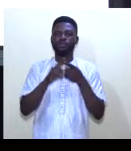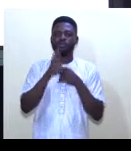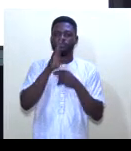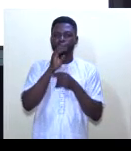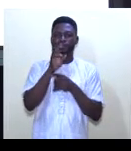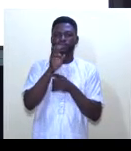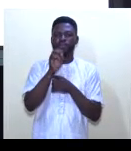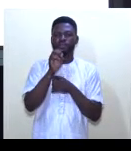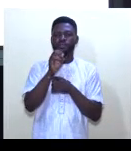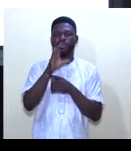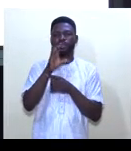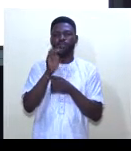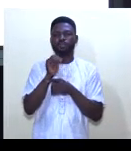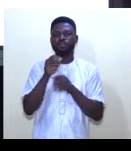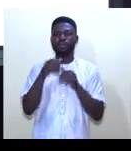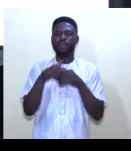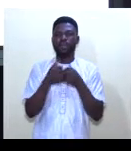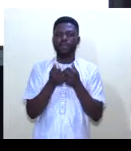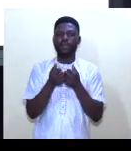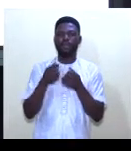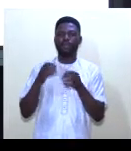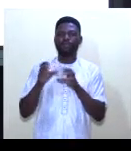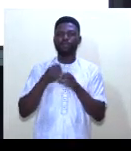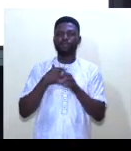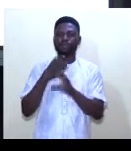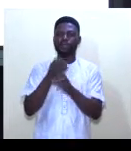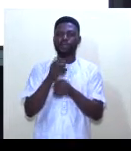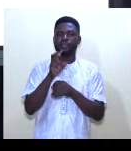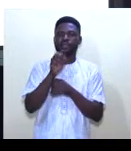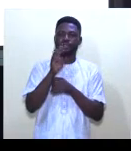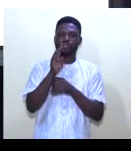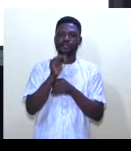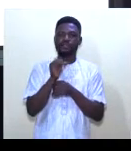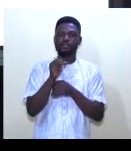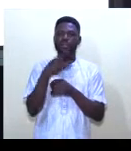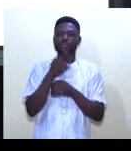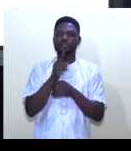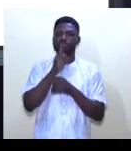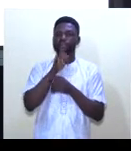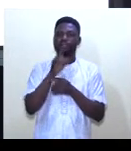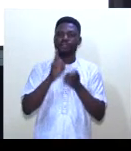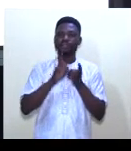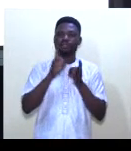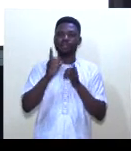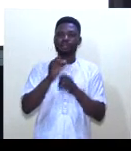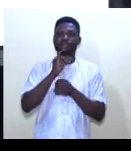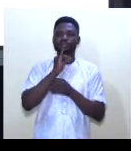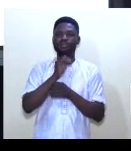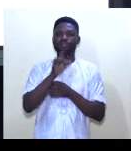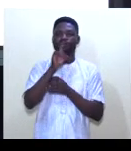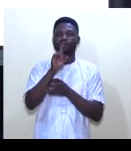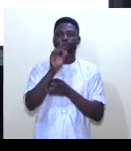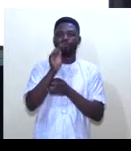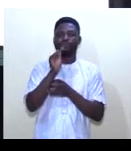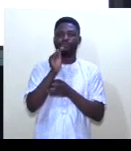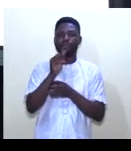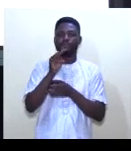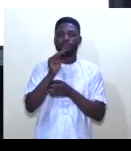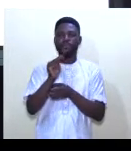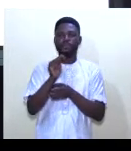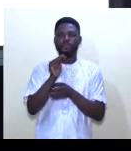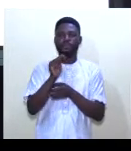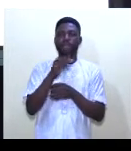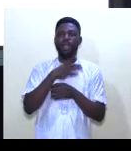It's going to be 30 centimeters. But how did we get 30 centimeters? I'll just show you. The real distance is